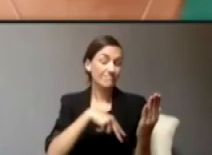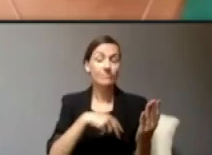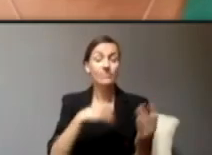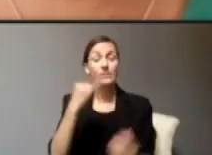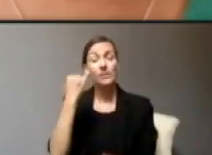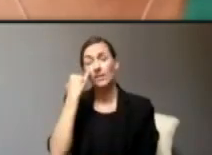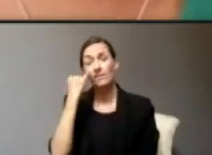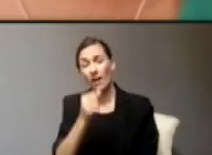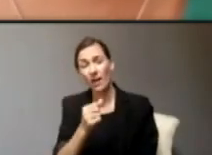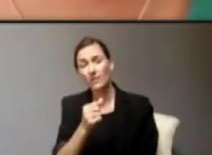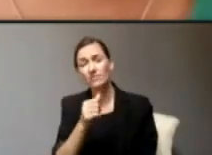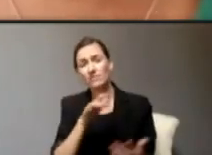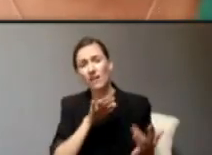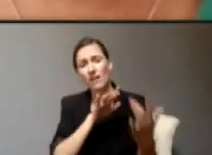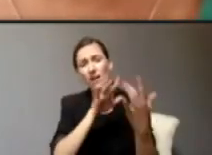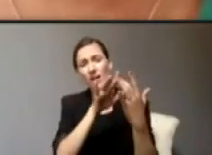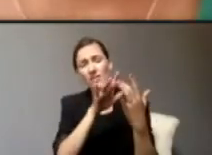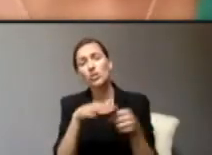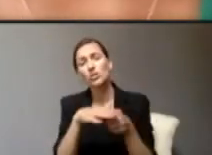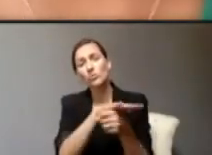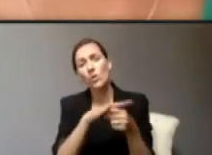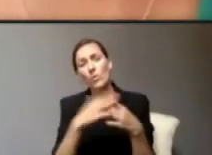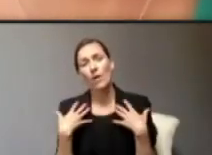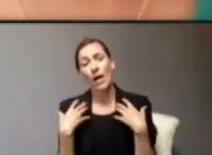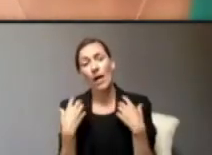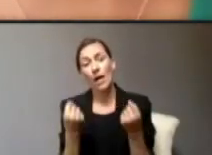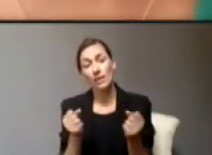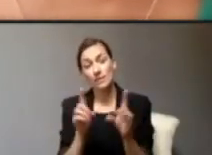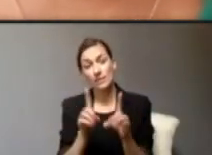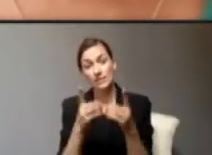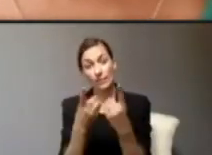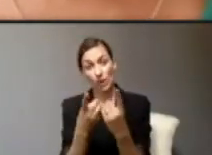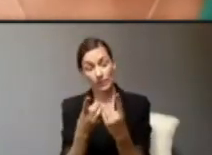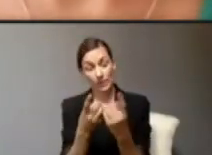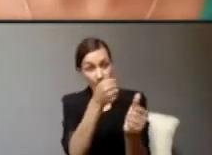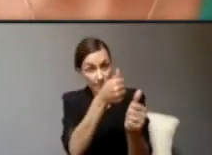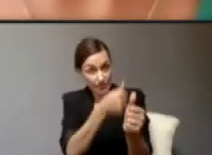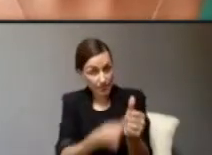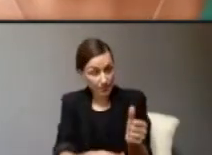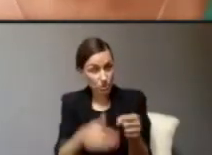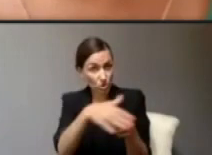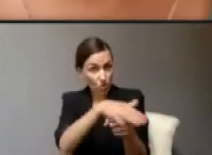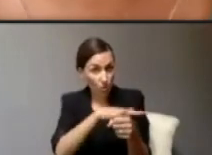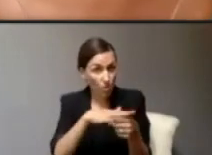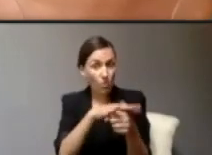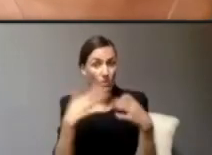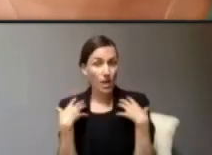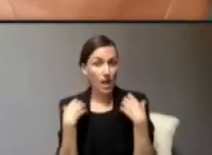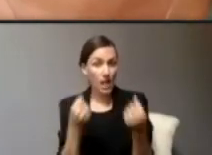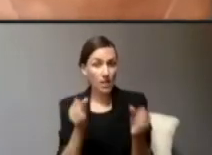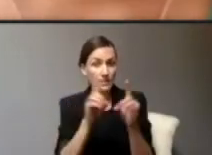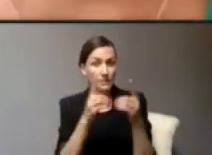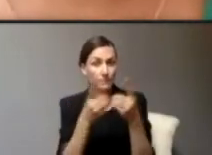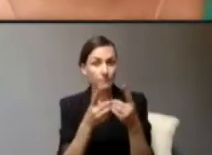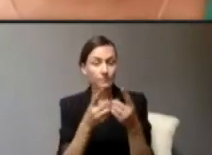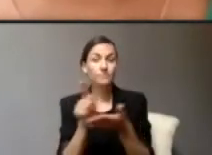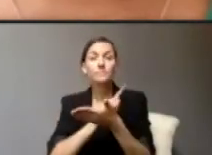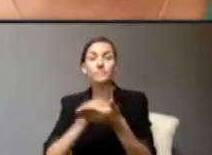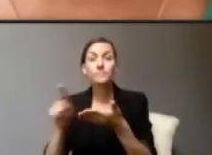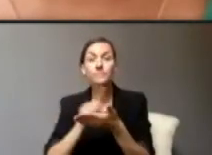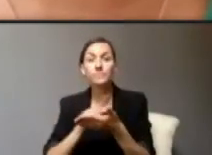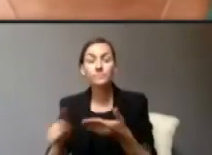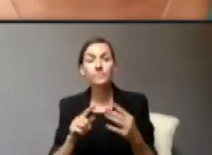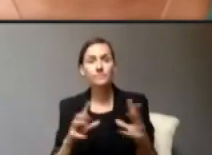I encourage you to reach out to your local health department, because each local health department every week will be meeting with